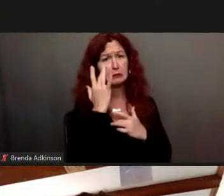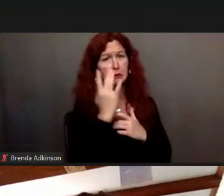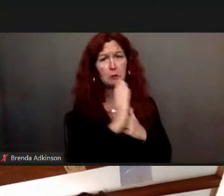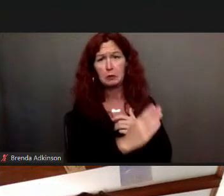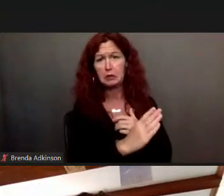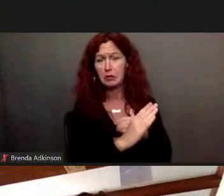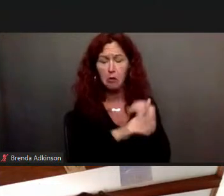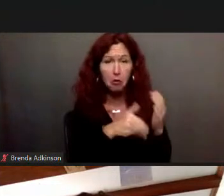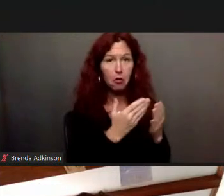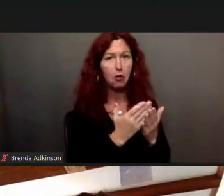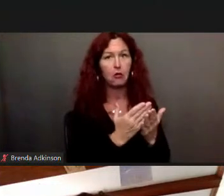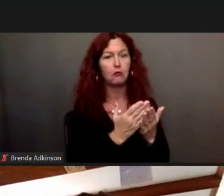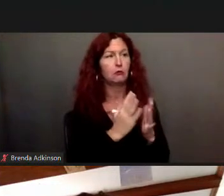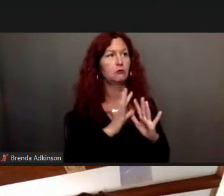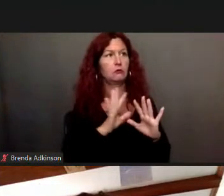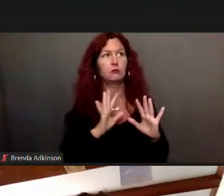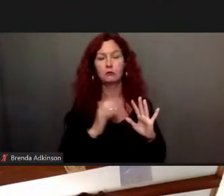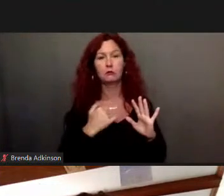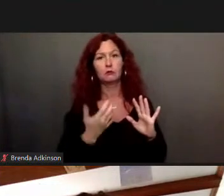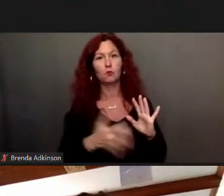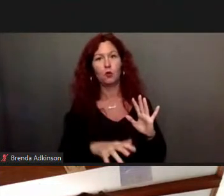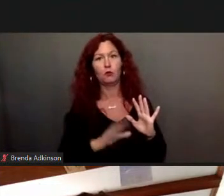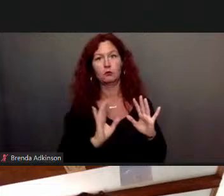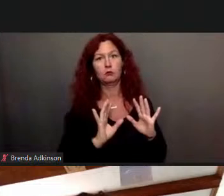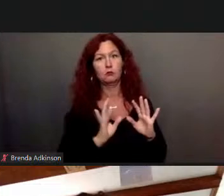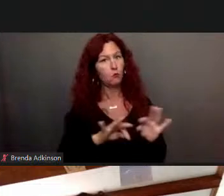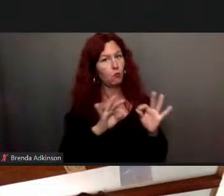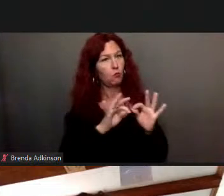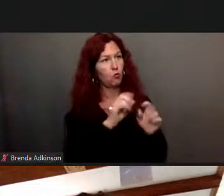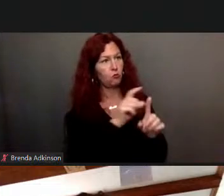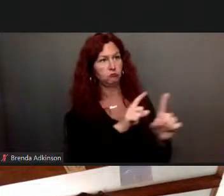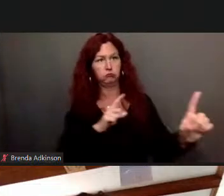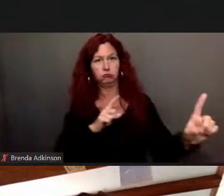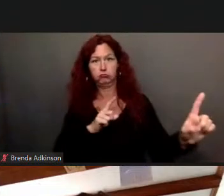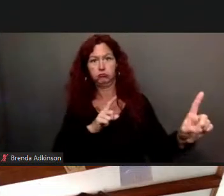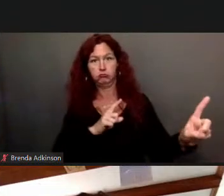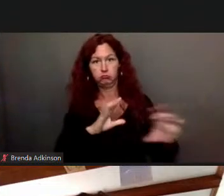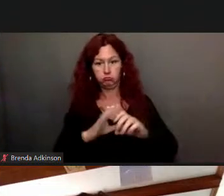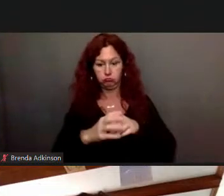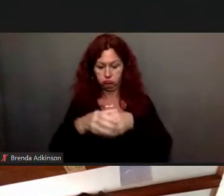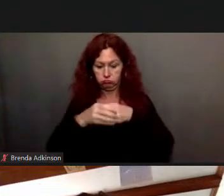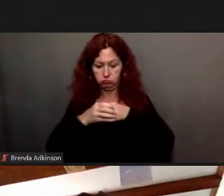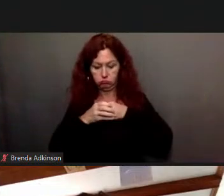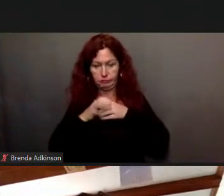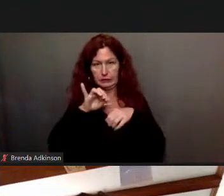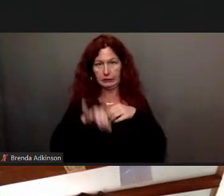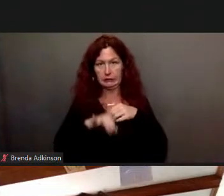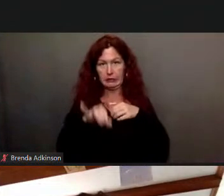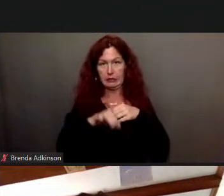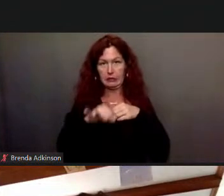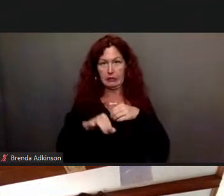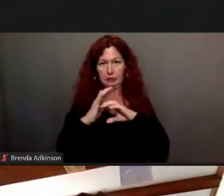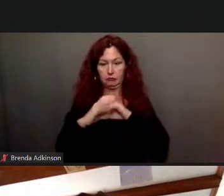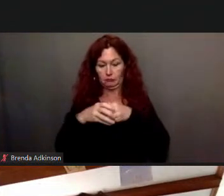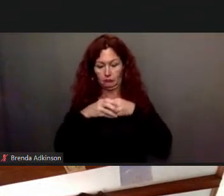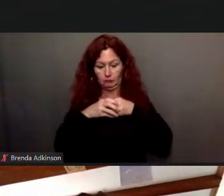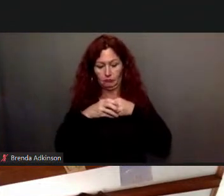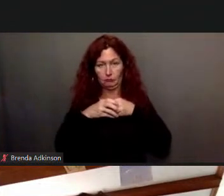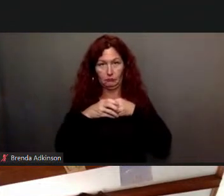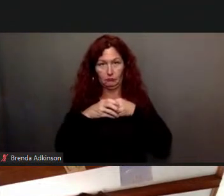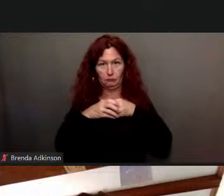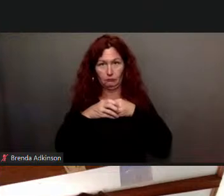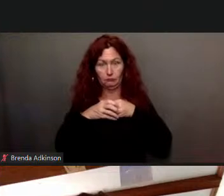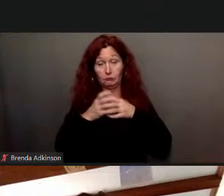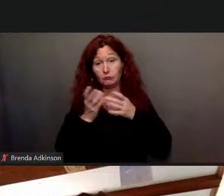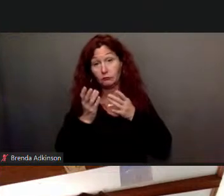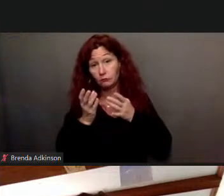We'll have COVID-19, and that's the last thing we want to do. That's one of the strategies we have to try to reduce the incidence. And not everybody's the same. You know,